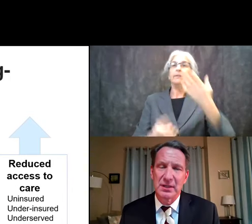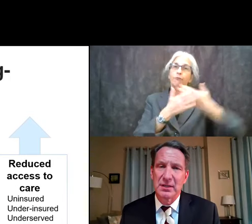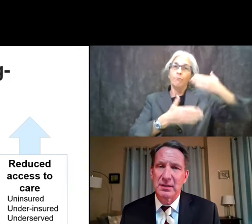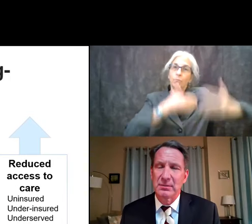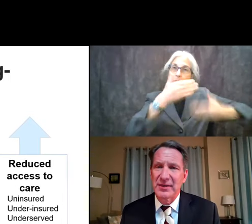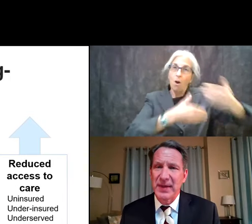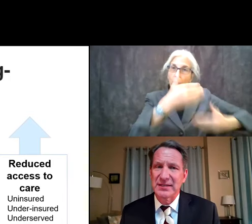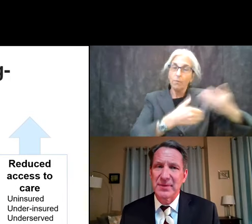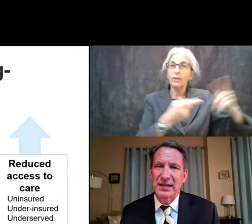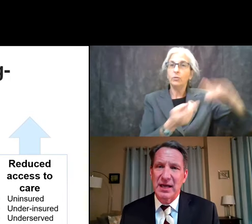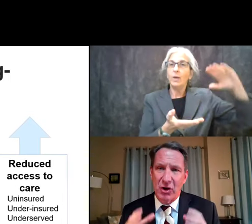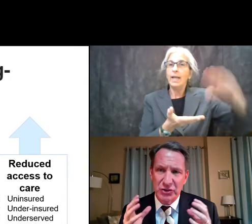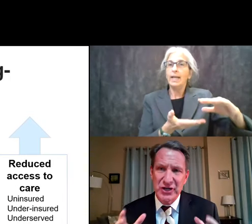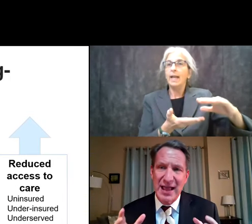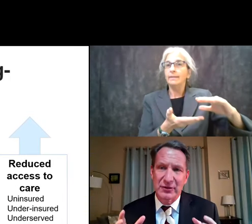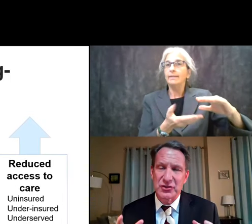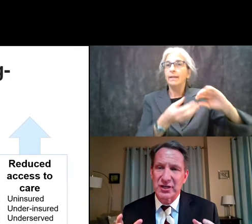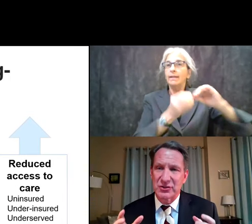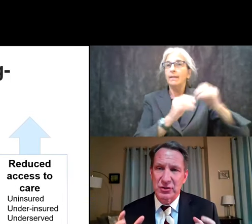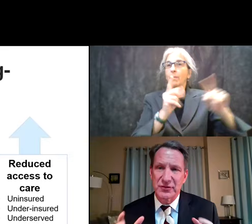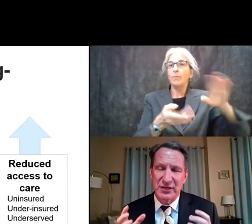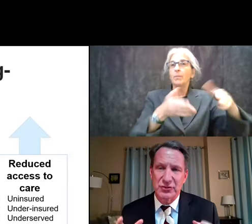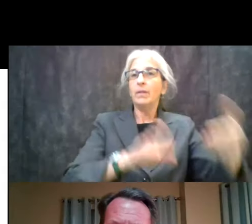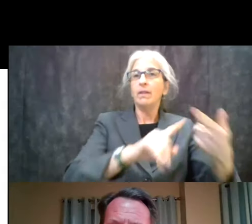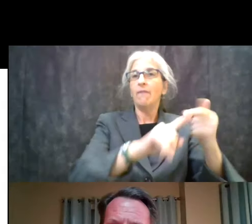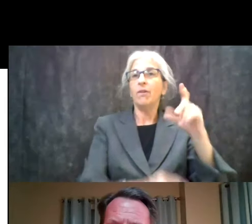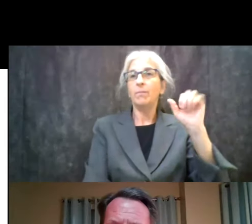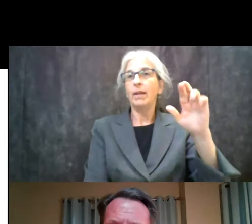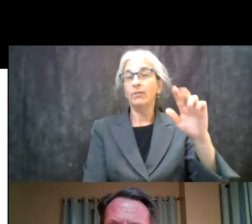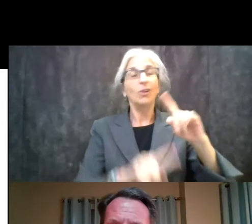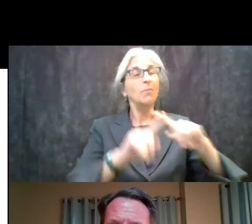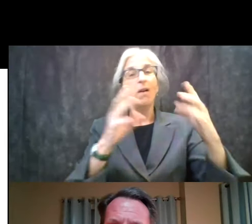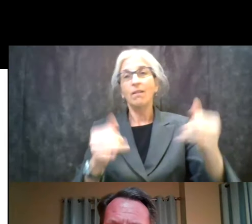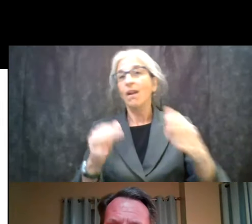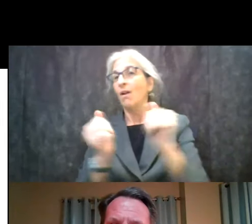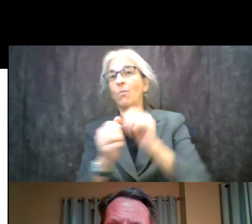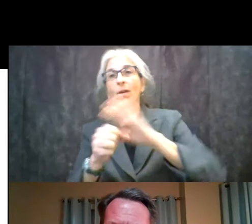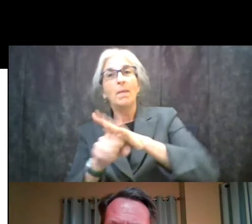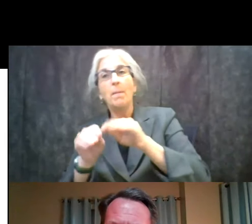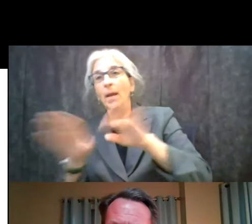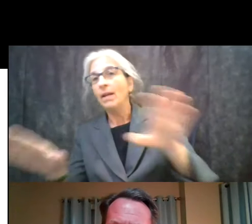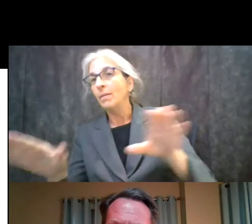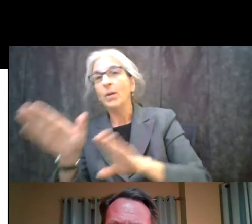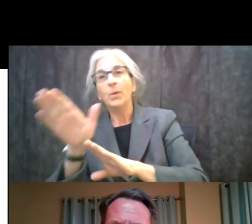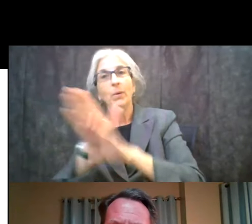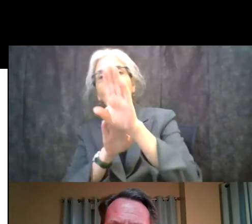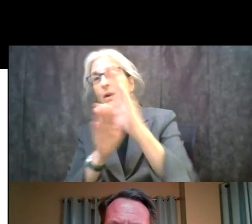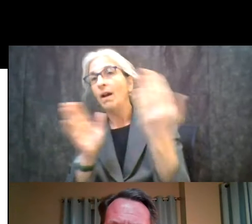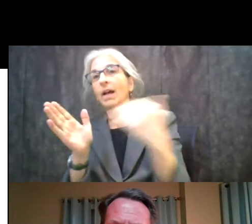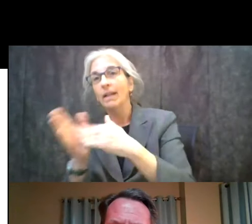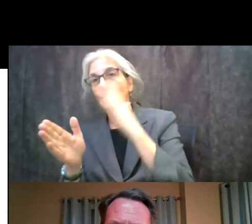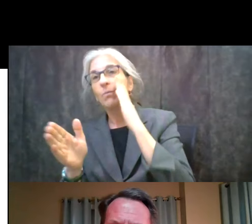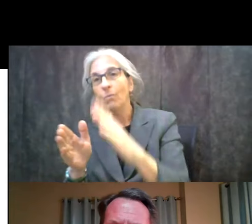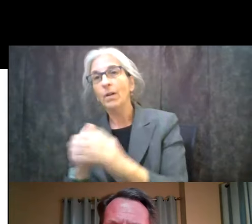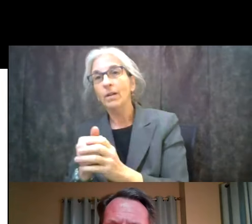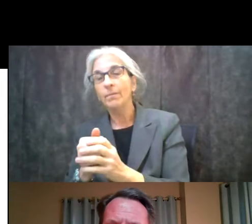interrupted by the pandemic. And our challenge as those of us interested in taking care of patients with cancer is to figure out how to not let this happen, how to make